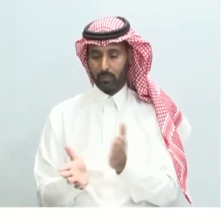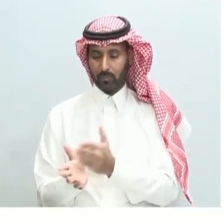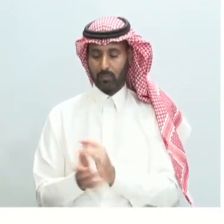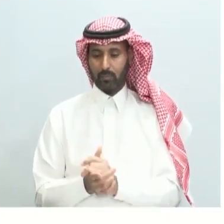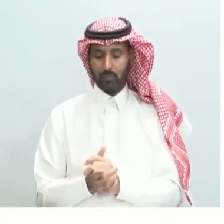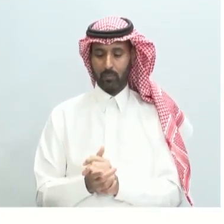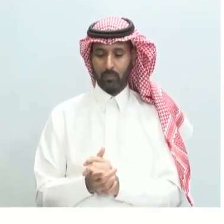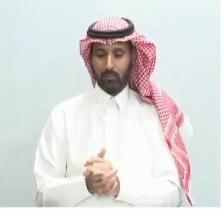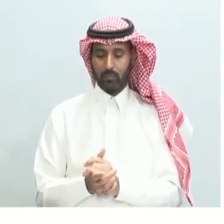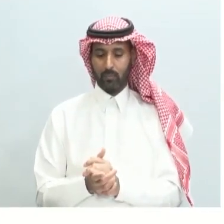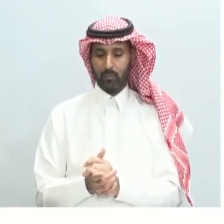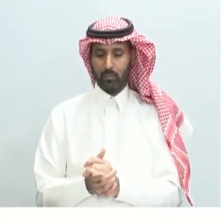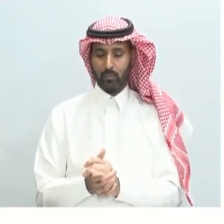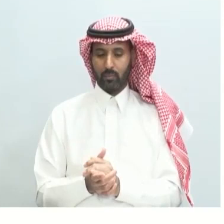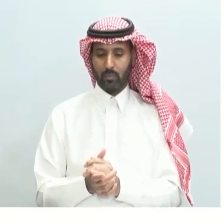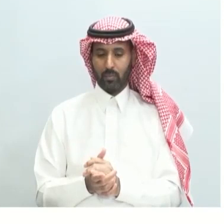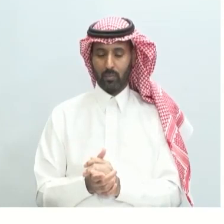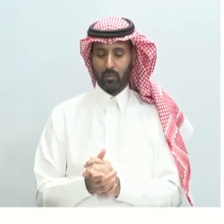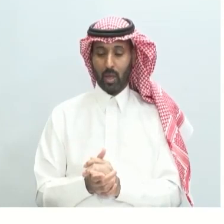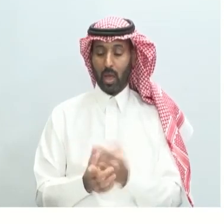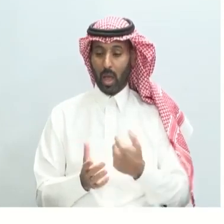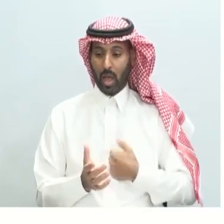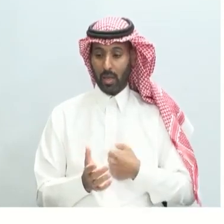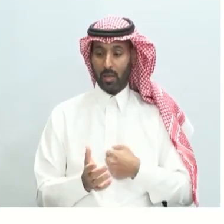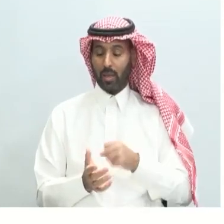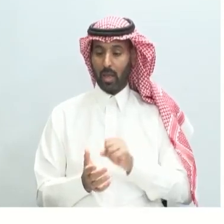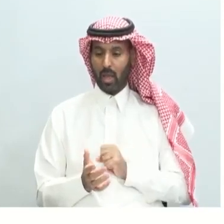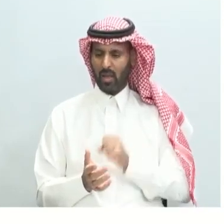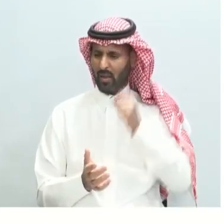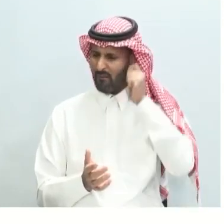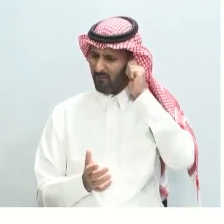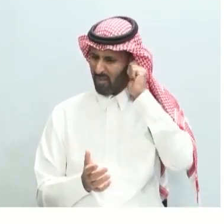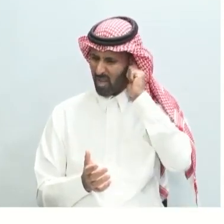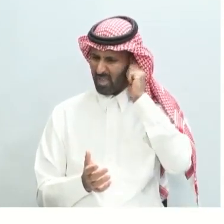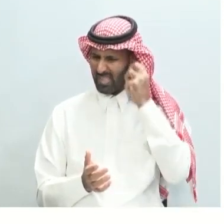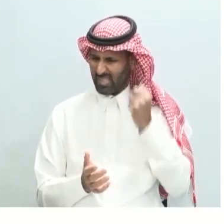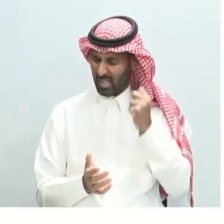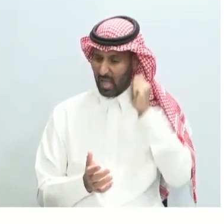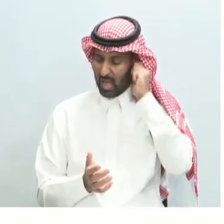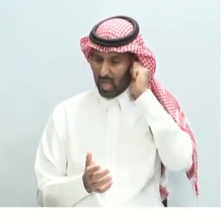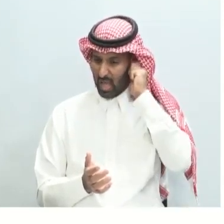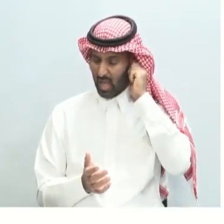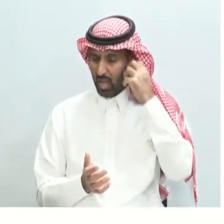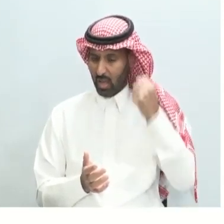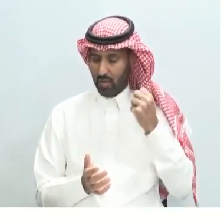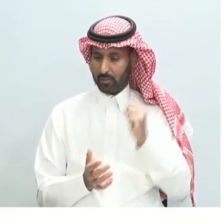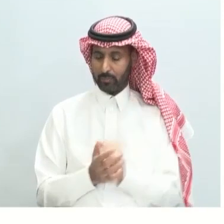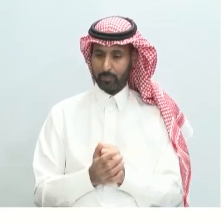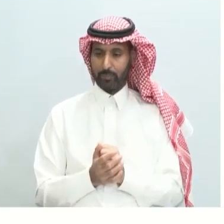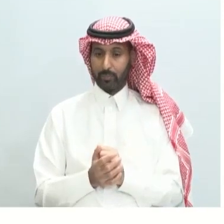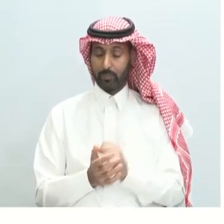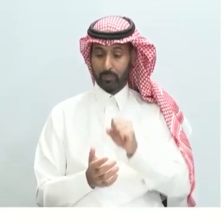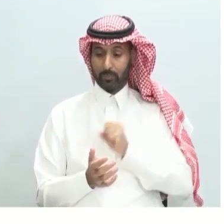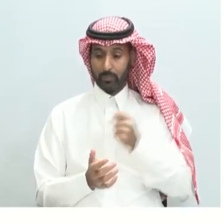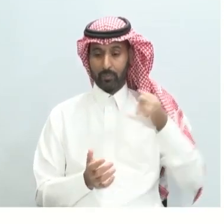the last one we have, which is I have an earache. I have